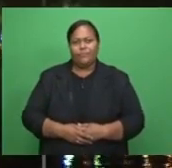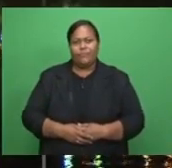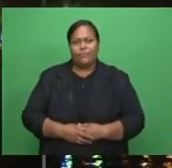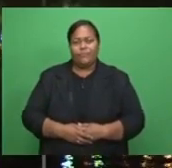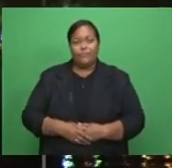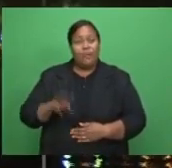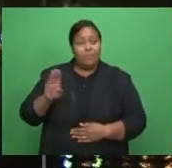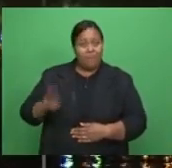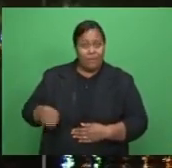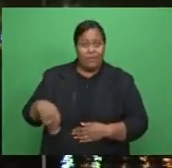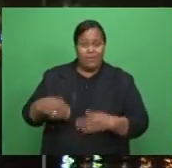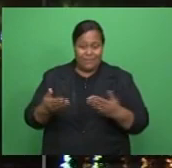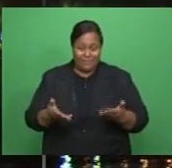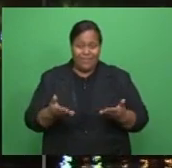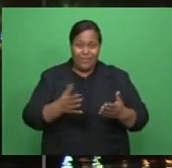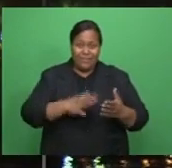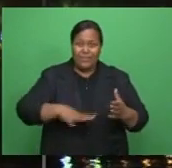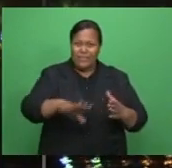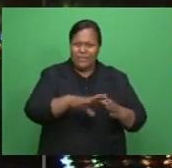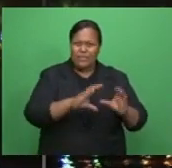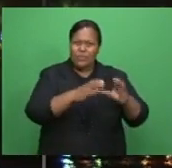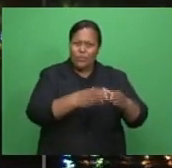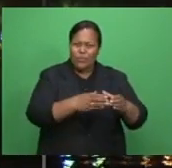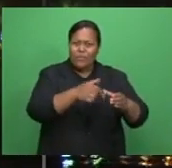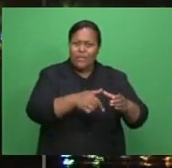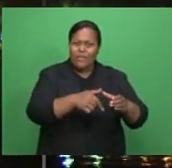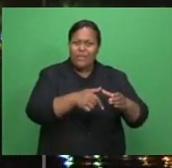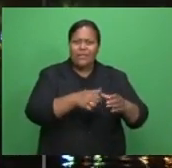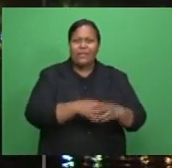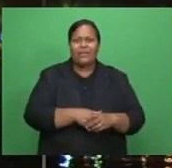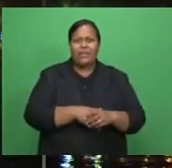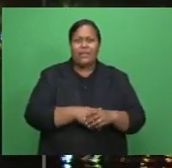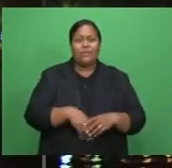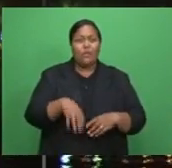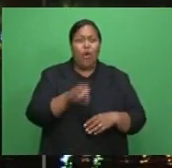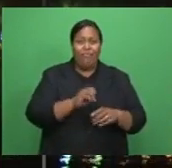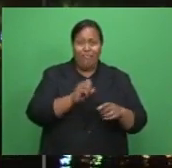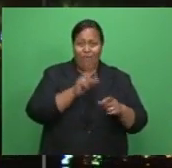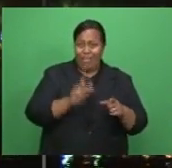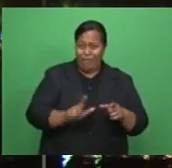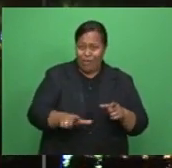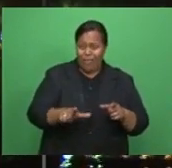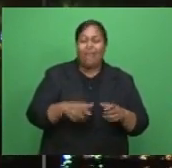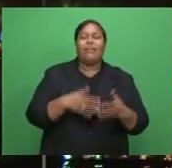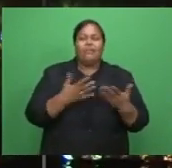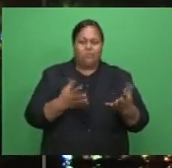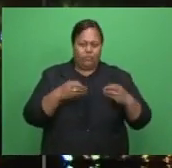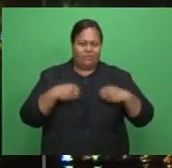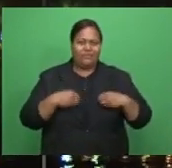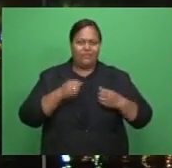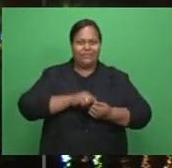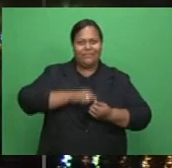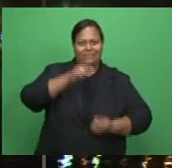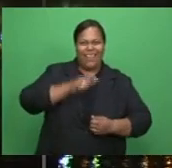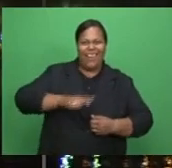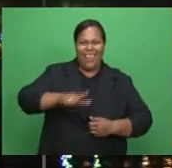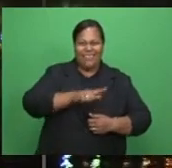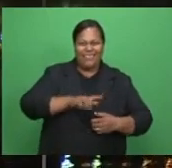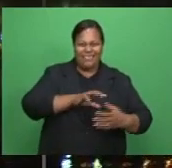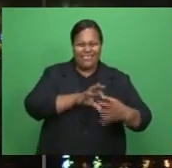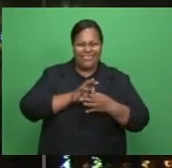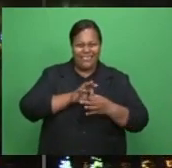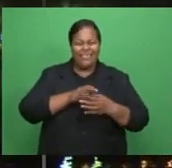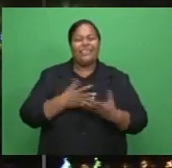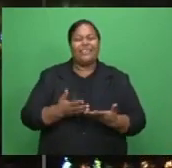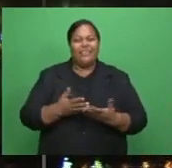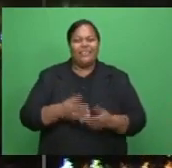Members of the Yavusa Waindau in Navulo village, Bureta Ovalau, received their land titles yesterday. The Yavusa is one of 4